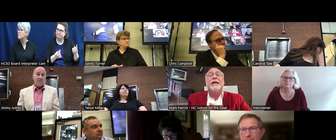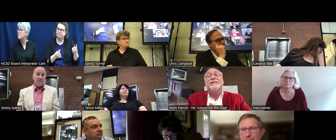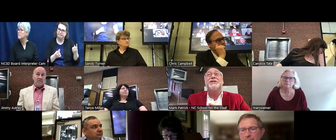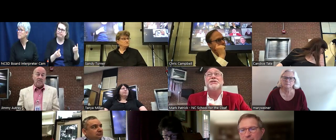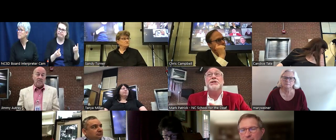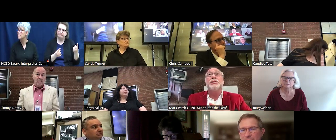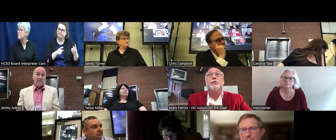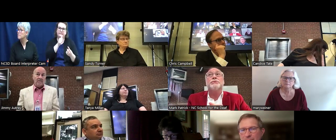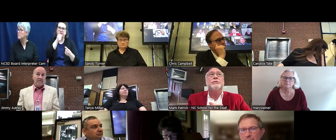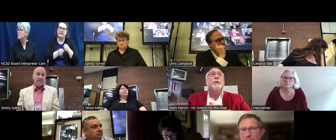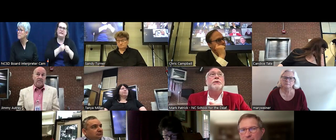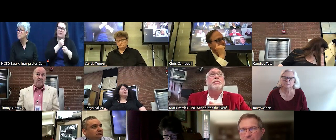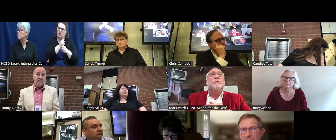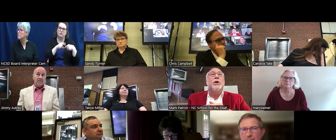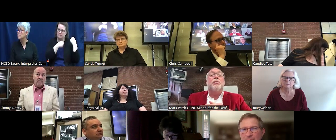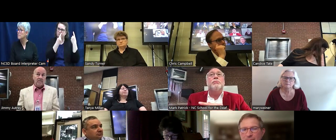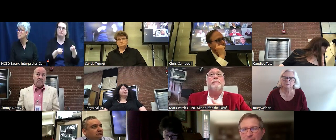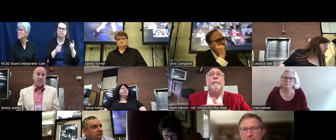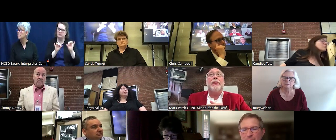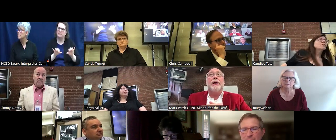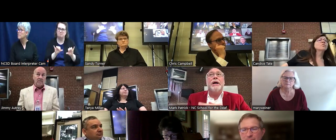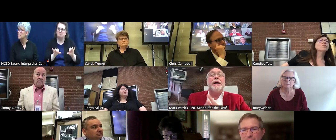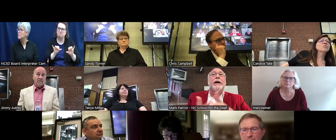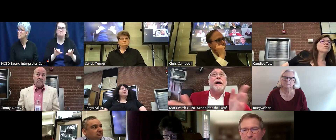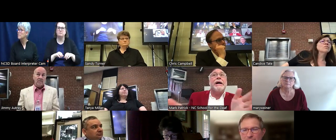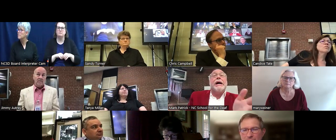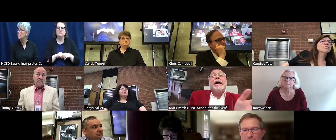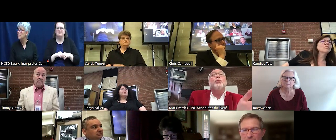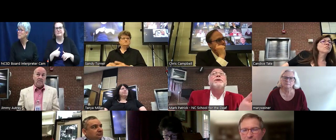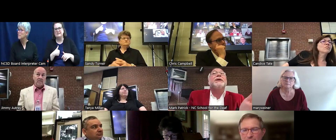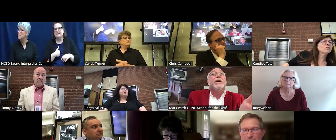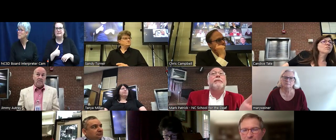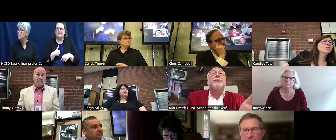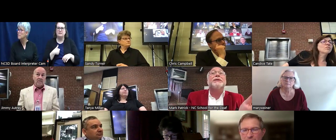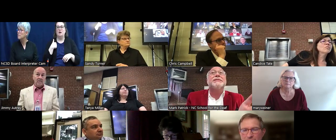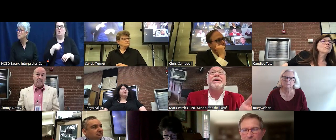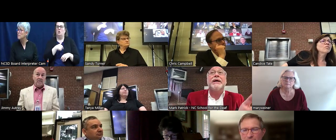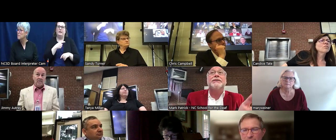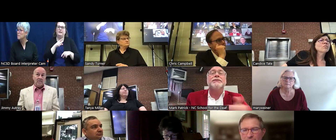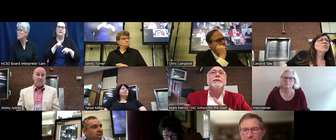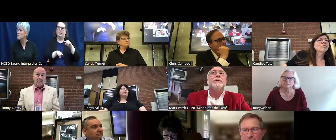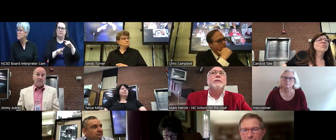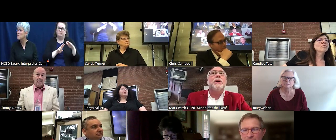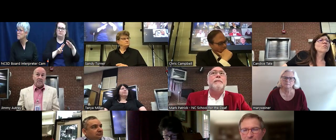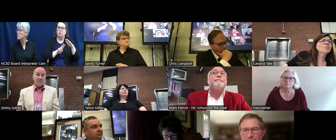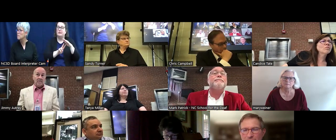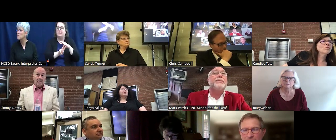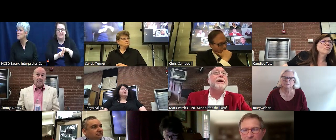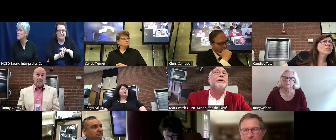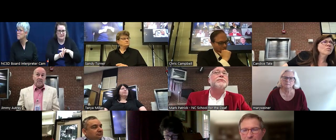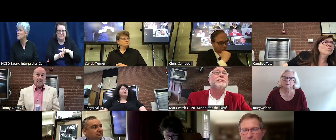the last 10 years. So we cannot predict